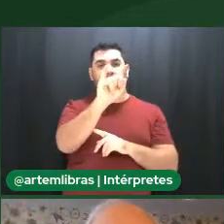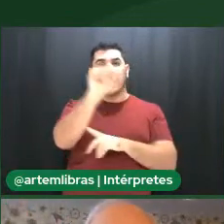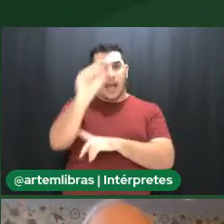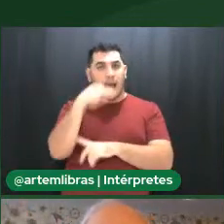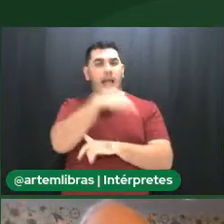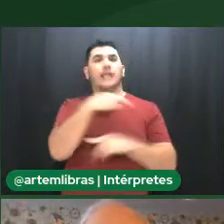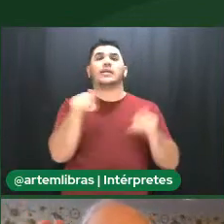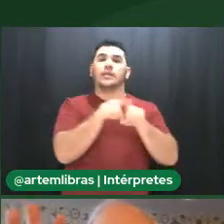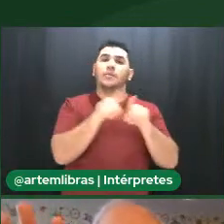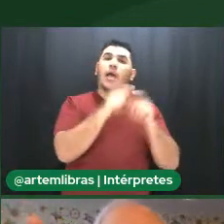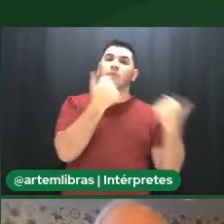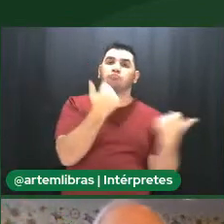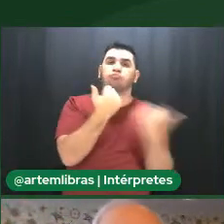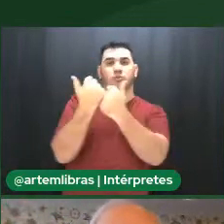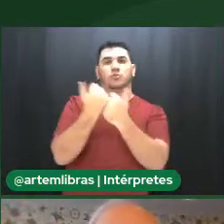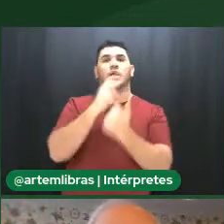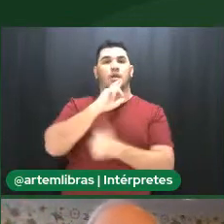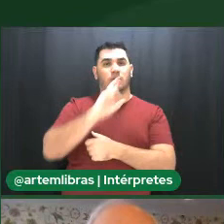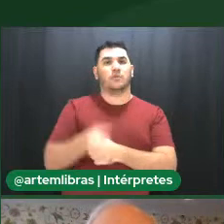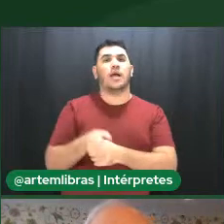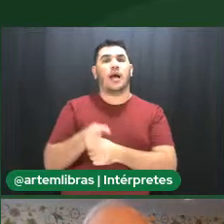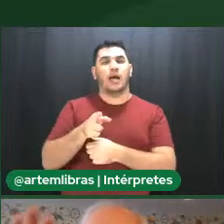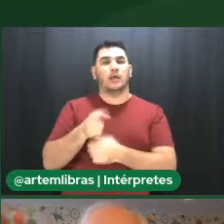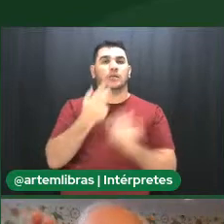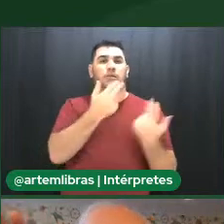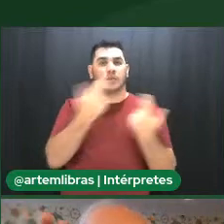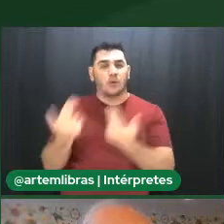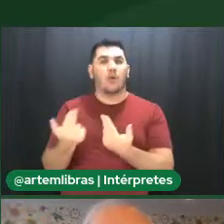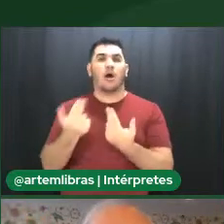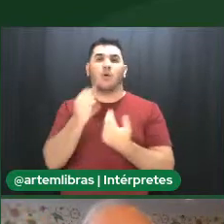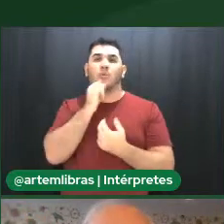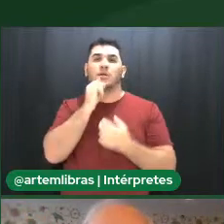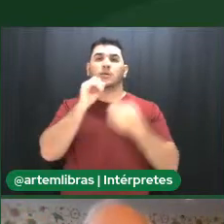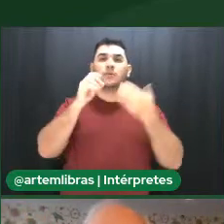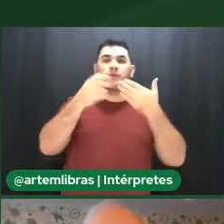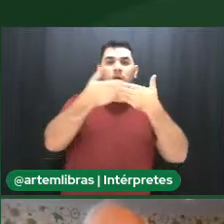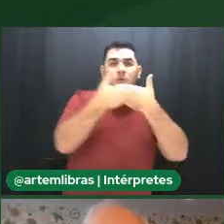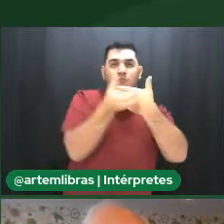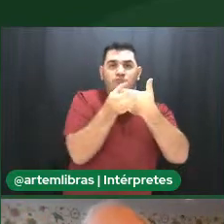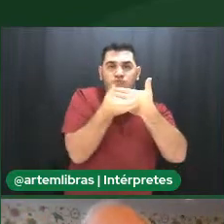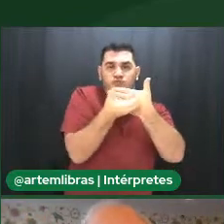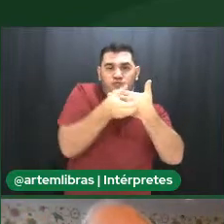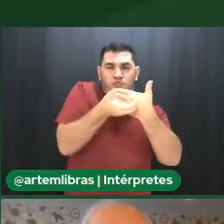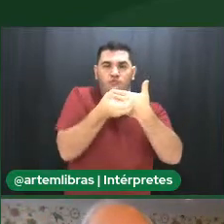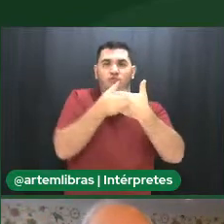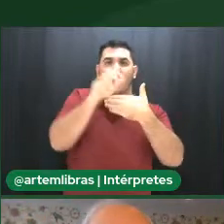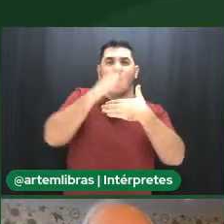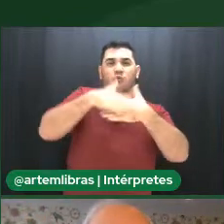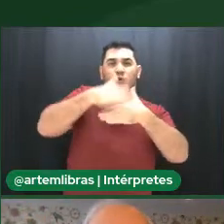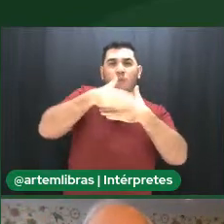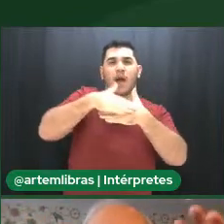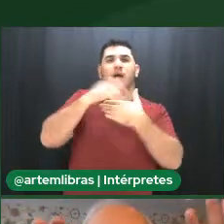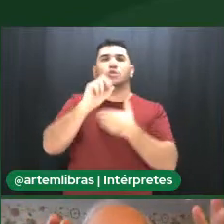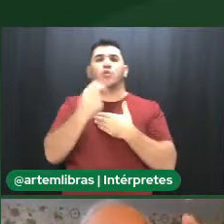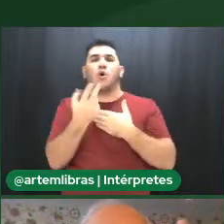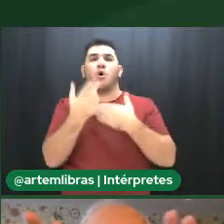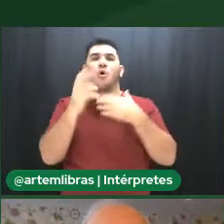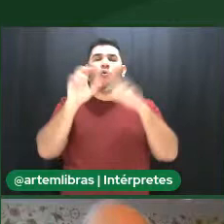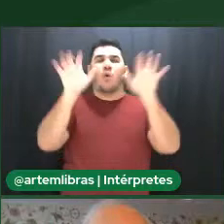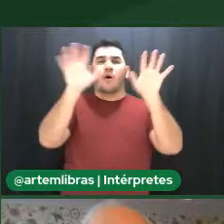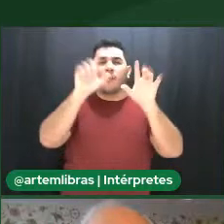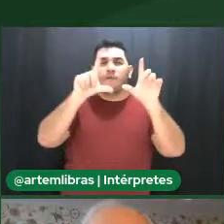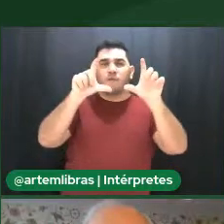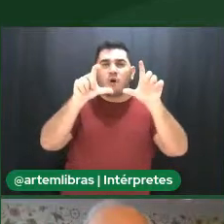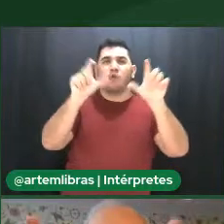automatic focus, they're controlling the lighting, they're reducing hand jitter, and they provide many services. It's an